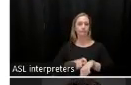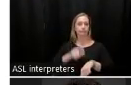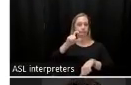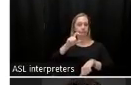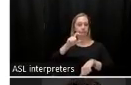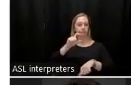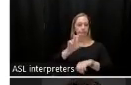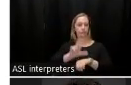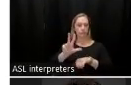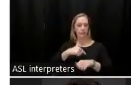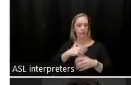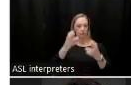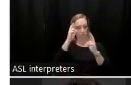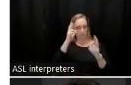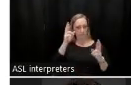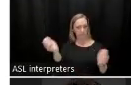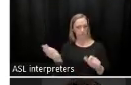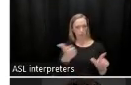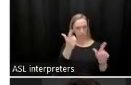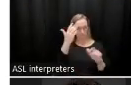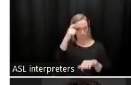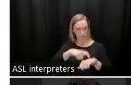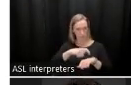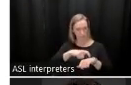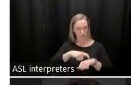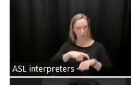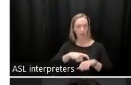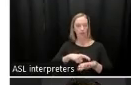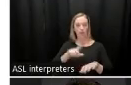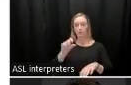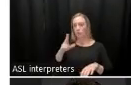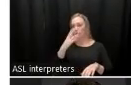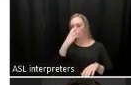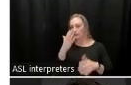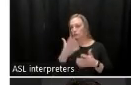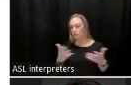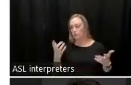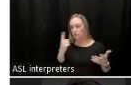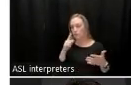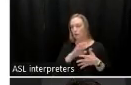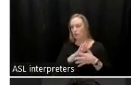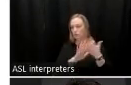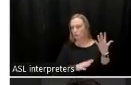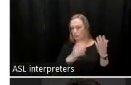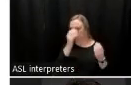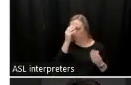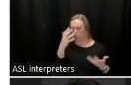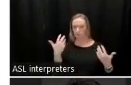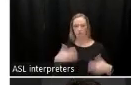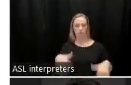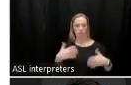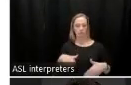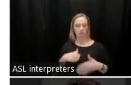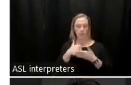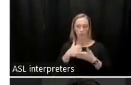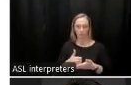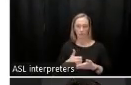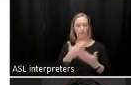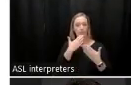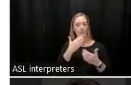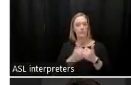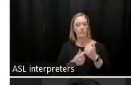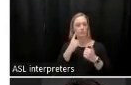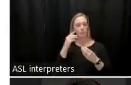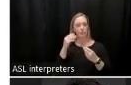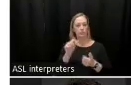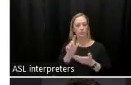so I want to be respectful of everyone's time. So, again, Lou, thanks so much for all the information. This is incredibly helpful, and thanks for everyone for spending